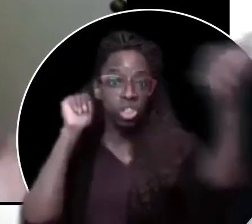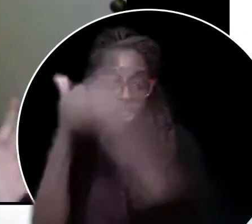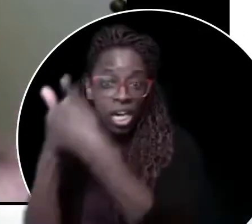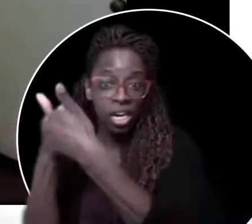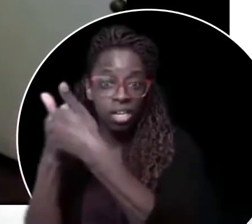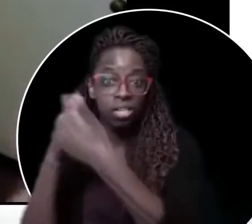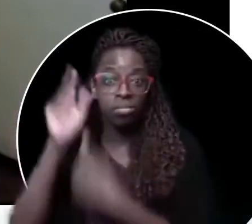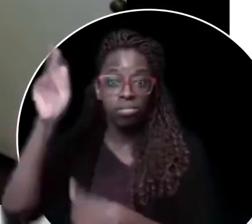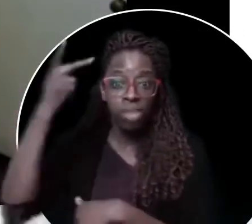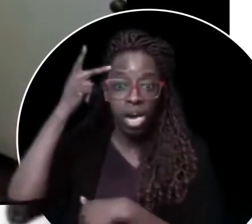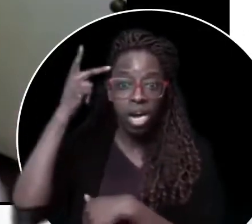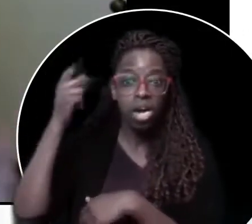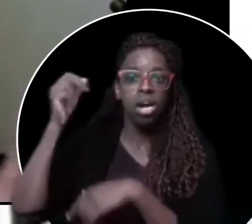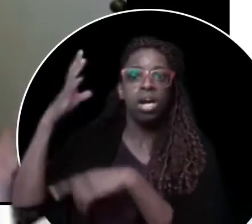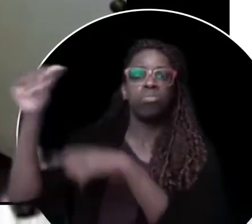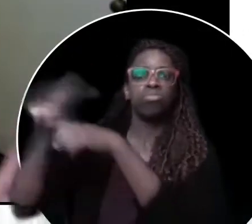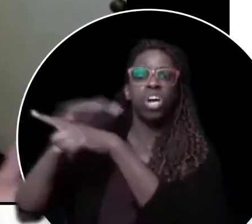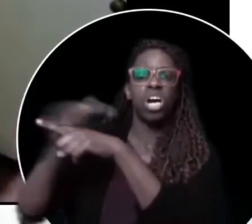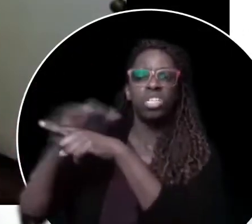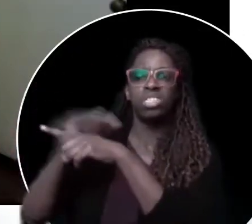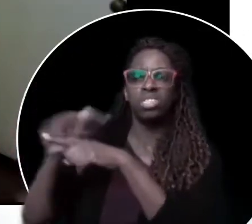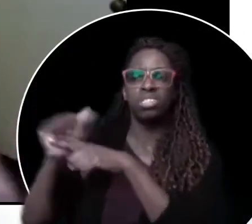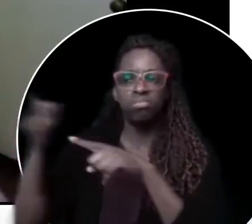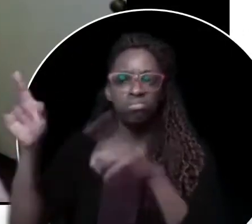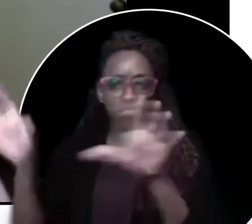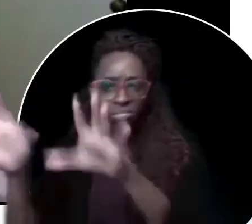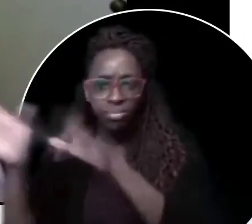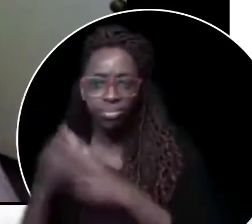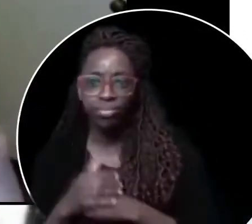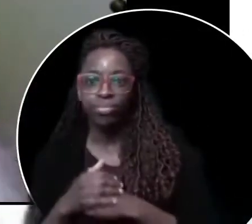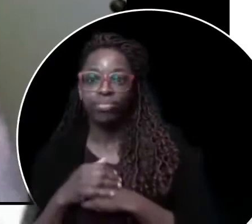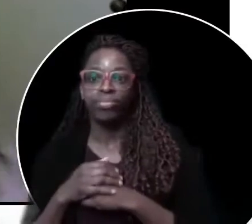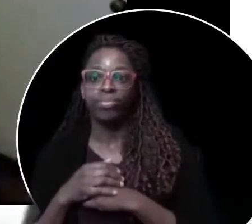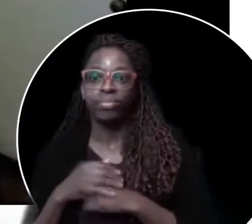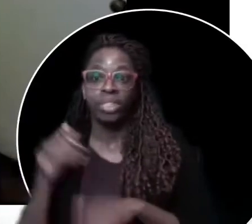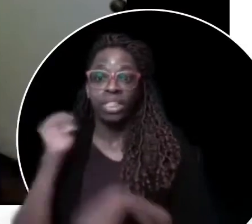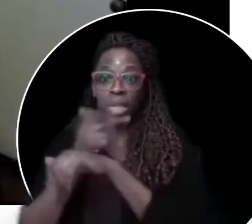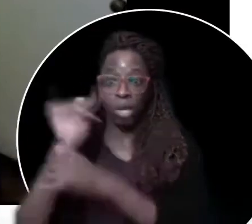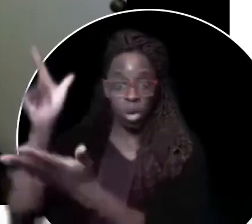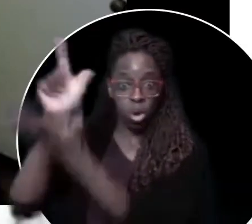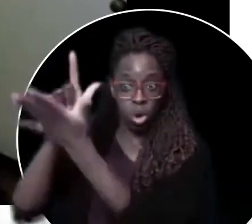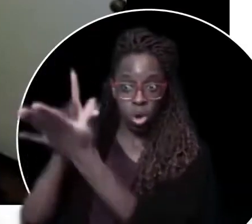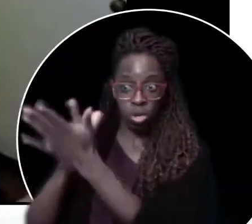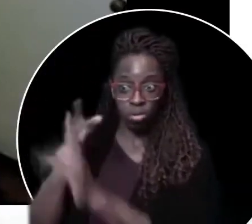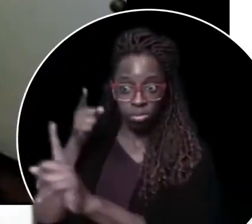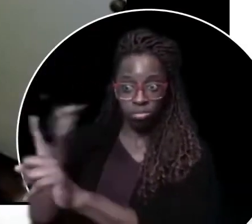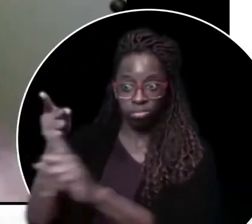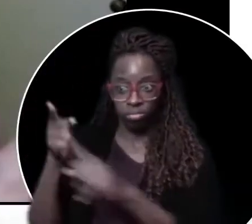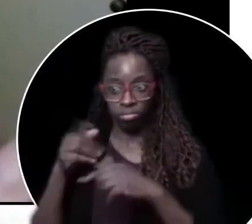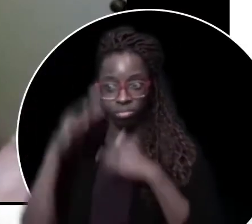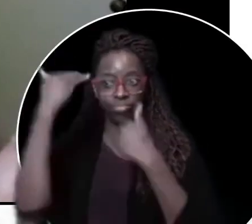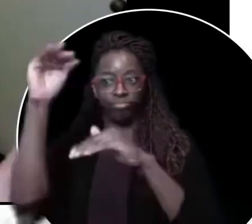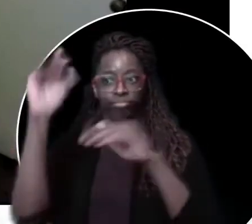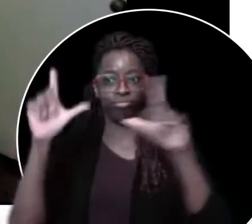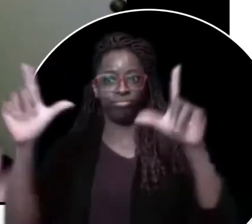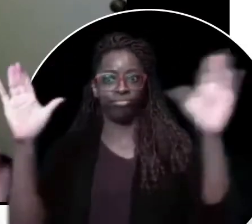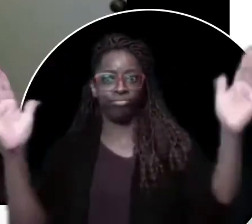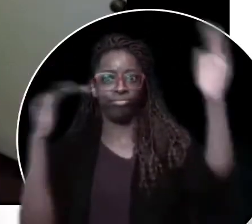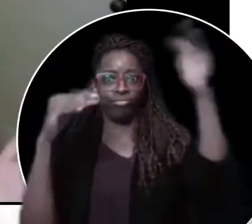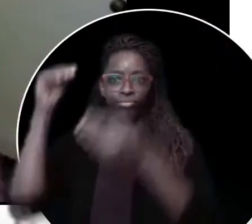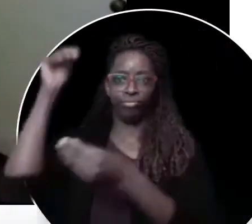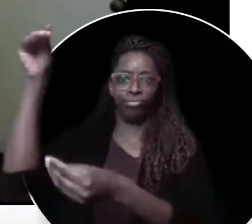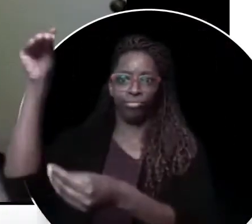up as the law, right? And what the law is legislation that's created by